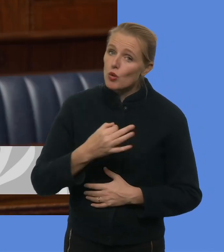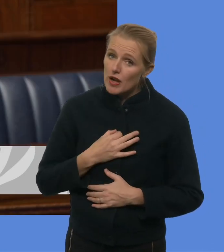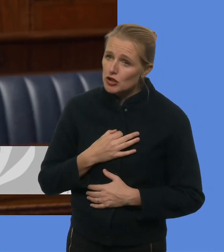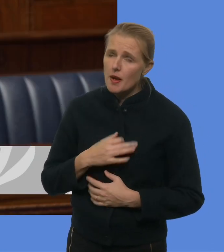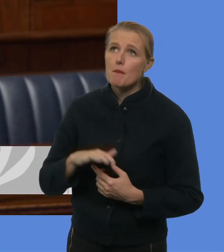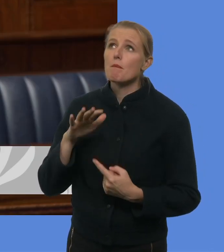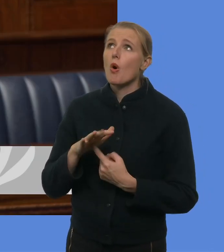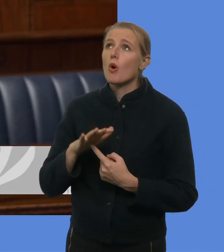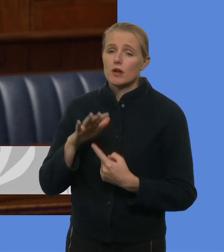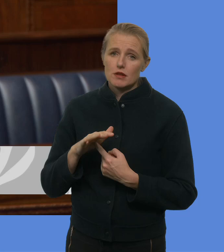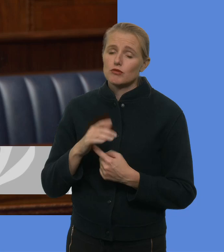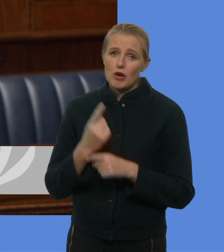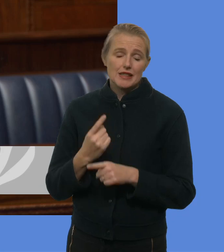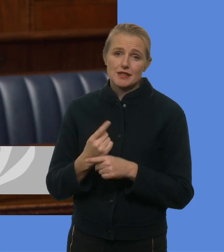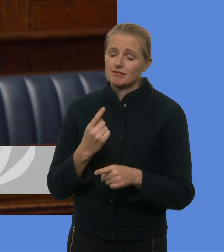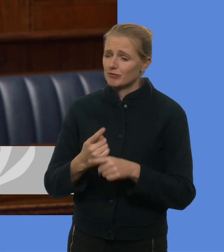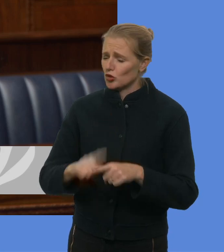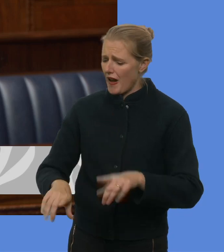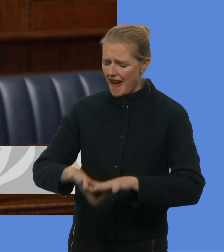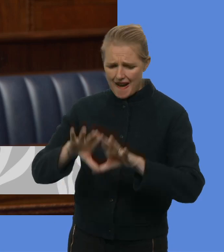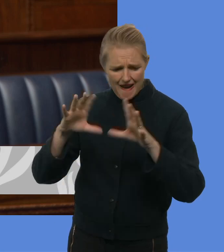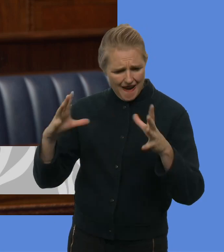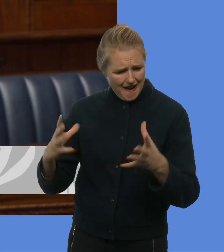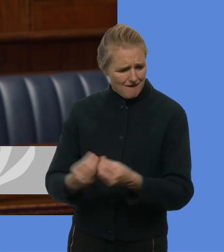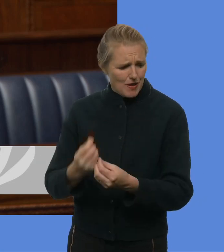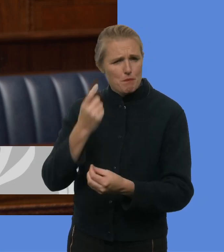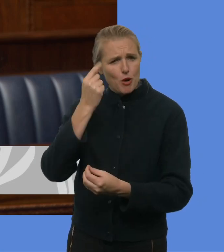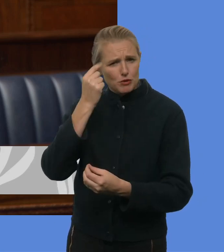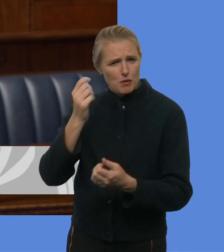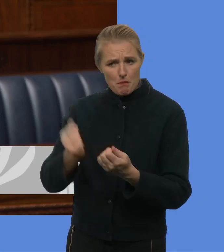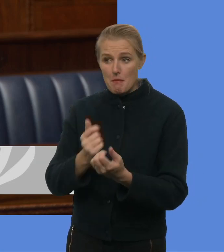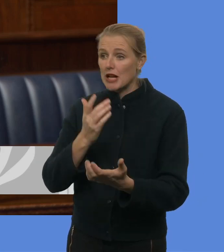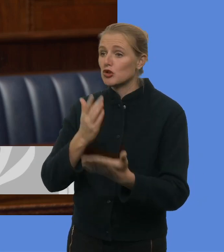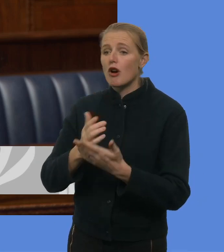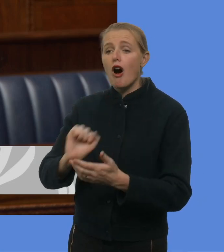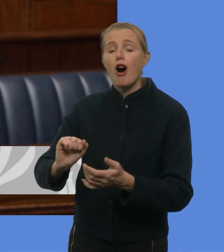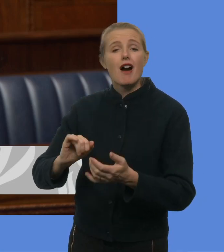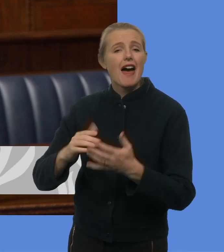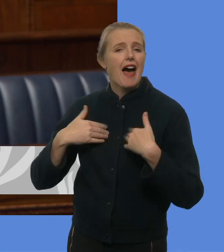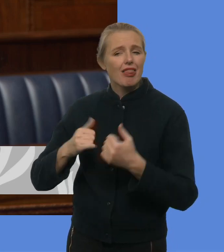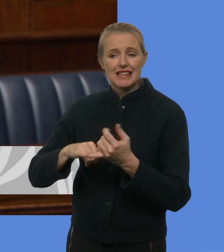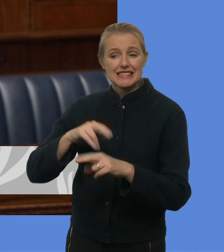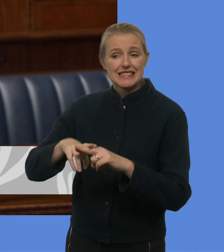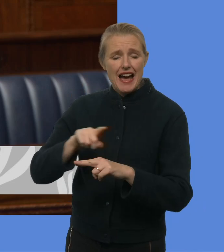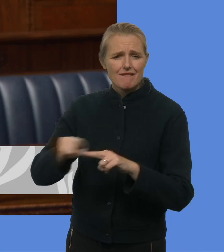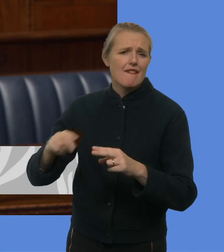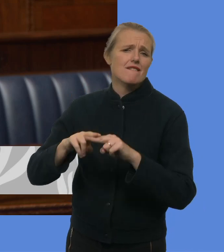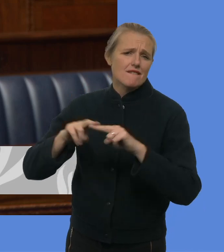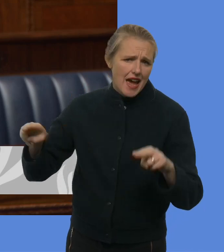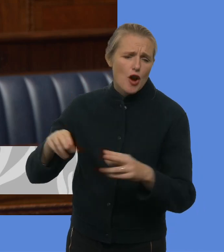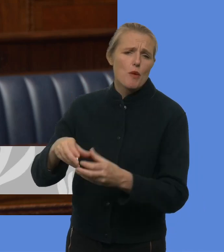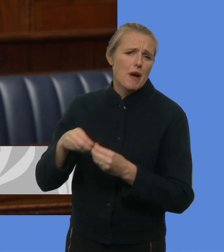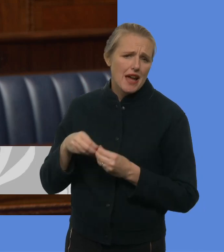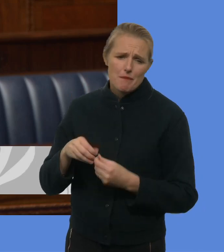incredibly important that we do everything that we can do to ensure that our public sector workers receive fair pay. I set out